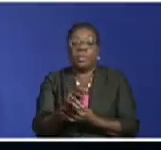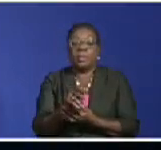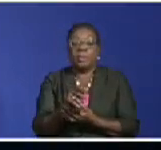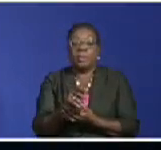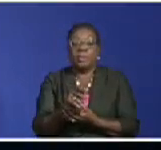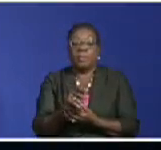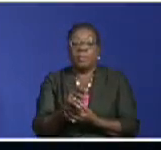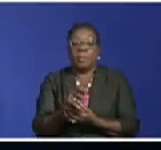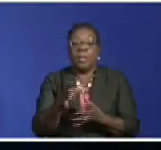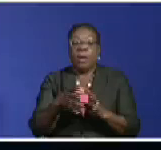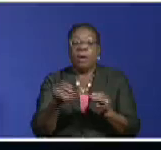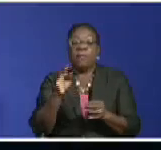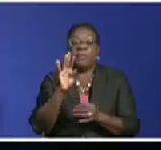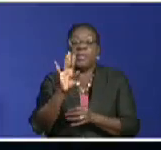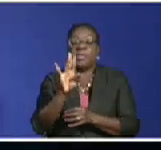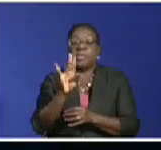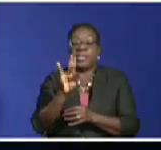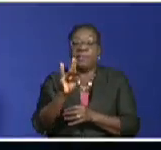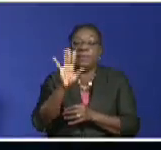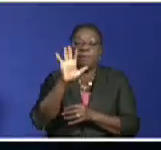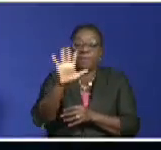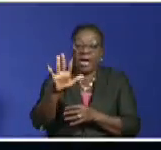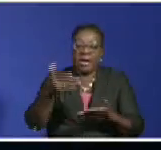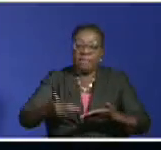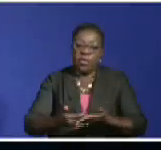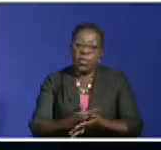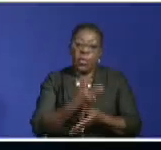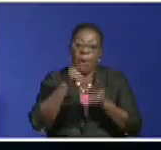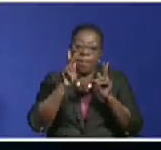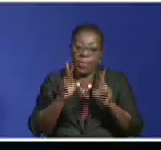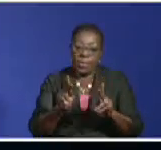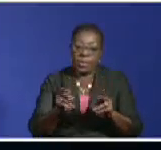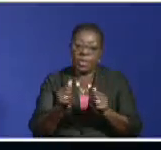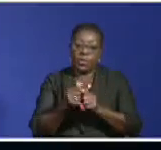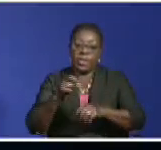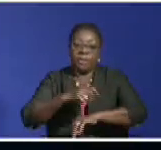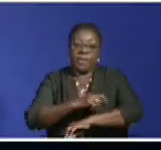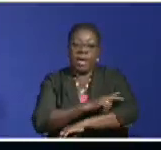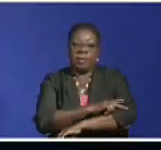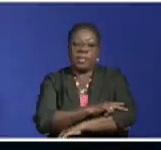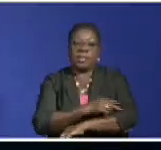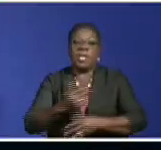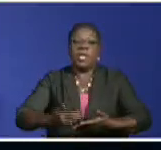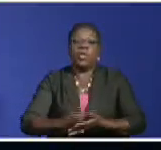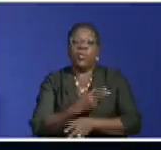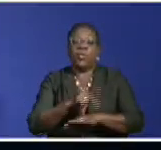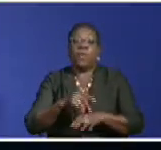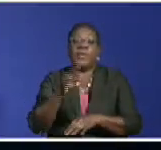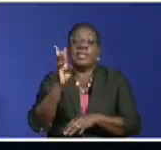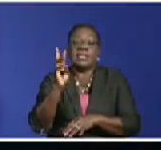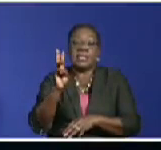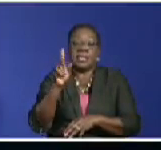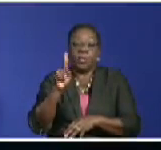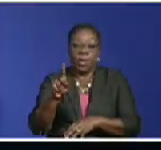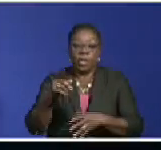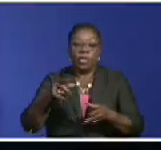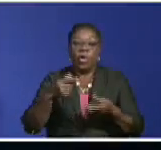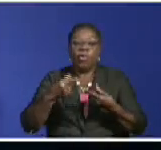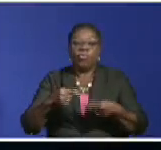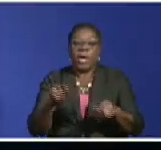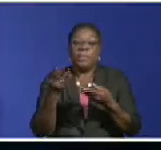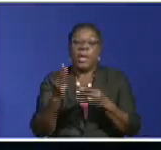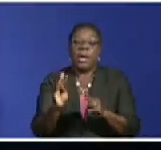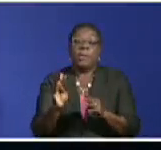5,703. Of the 75 new cases, New Providence recorded 61, Grand Bahama 9, 2 in Andros